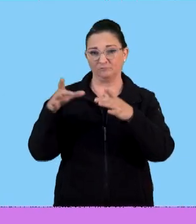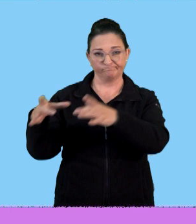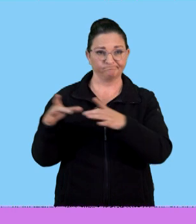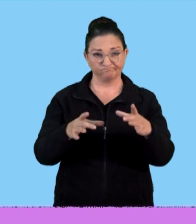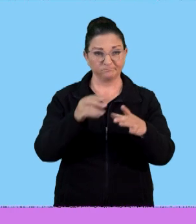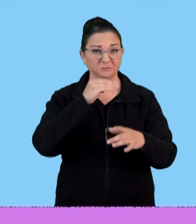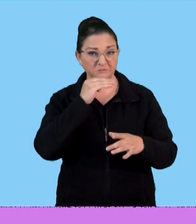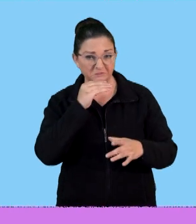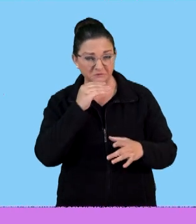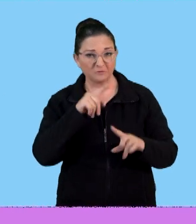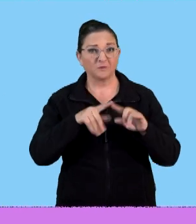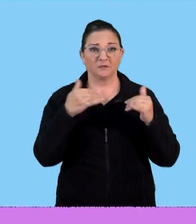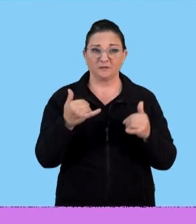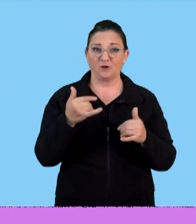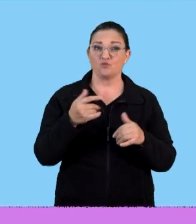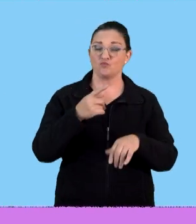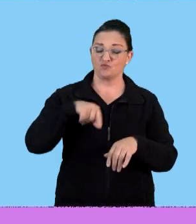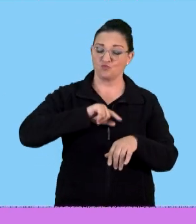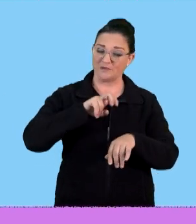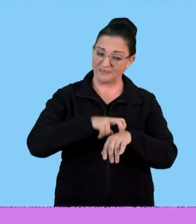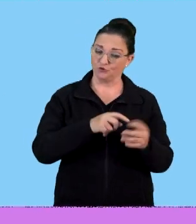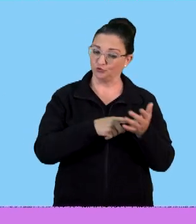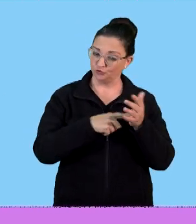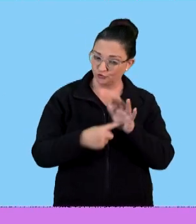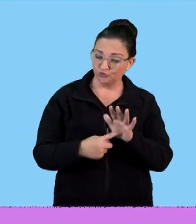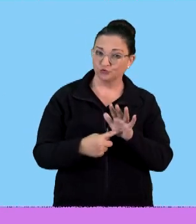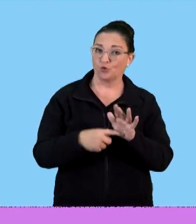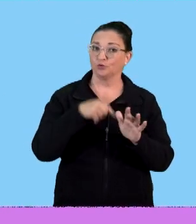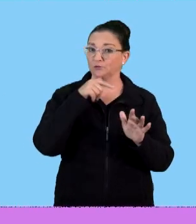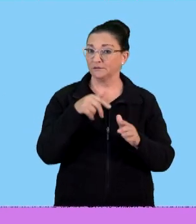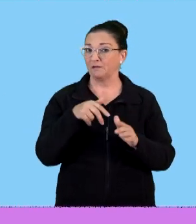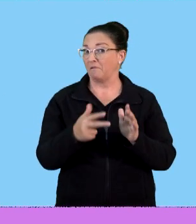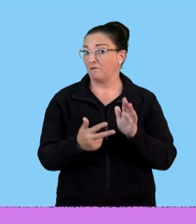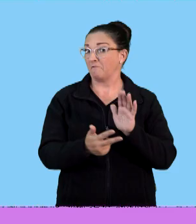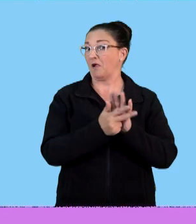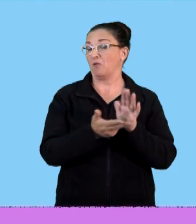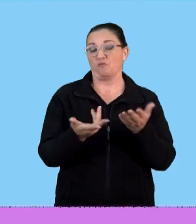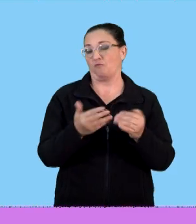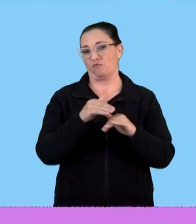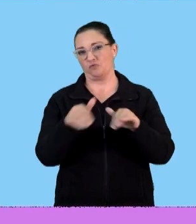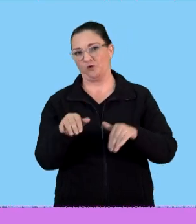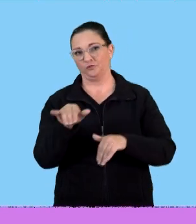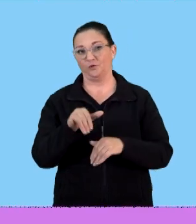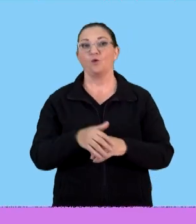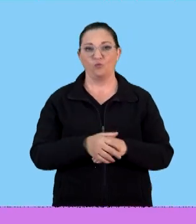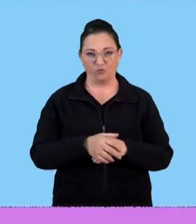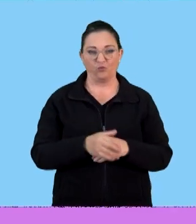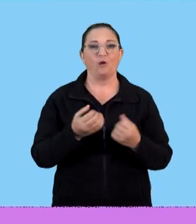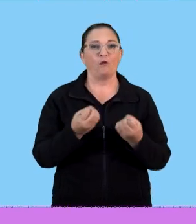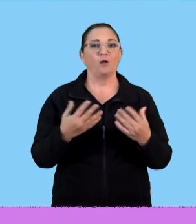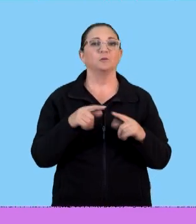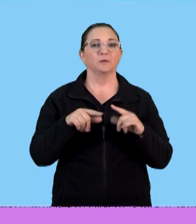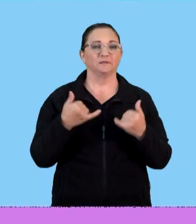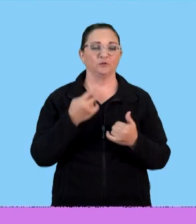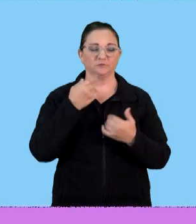right? Verify, showing all calculations whether the claim is valid or not. Okay, so that's quite a mouthful, but